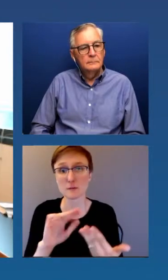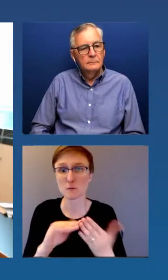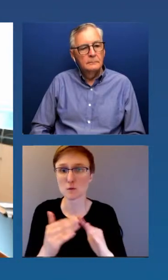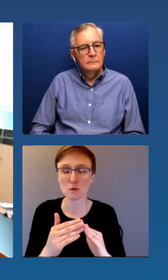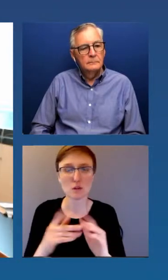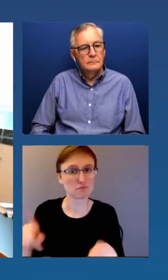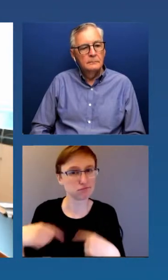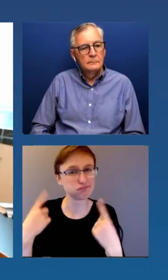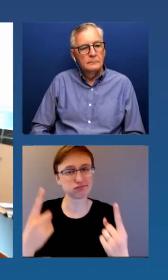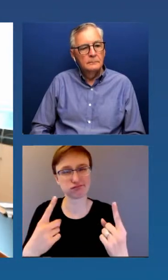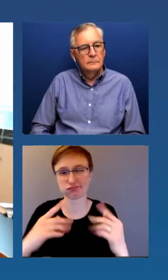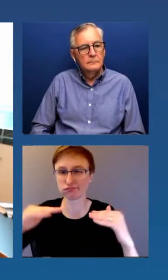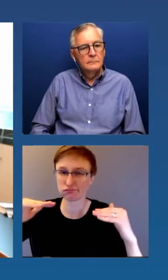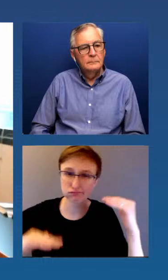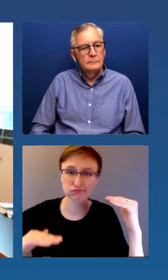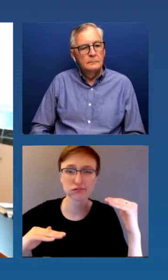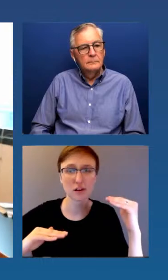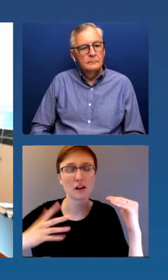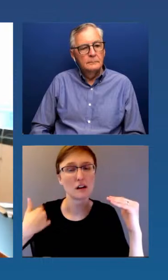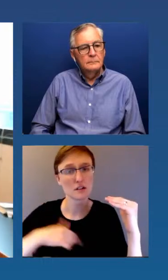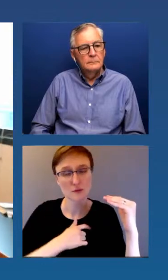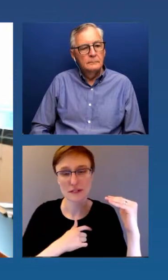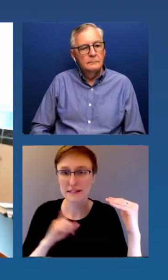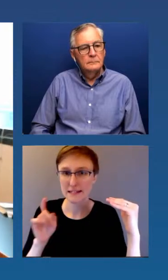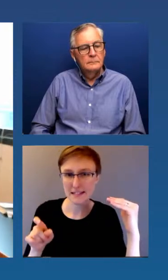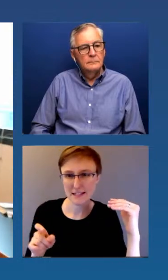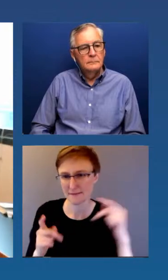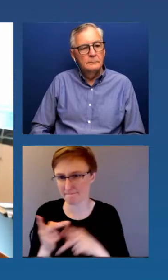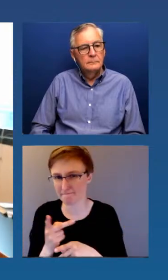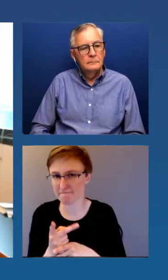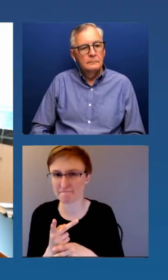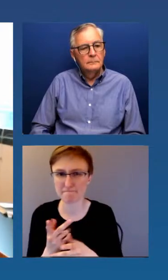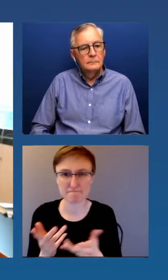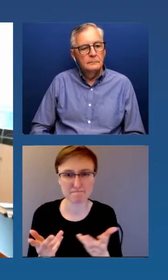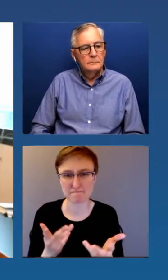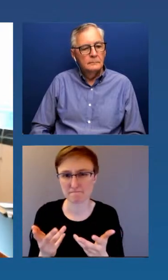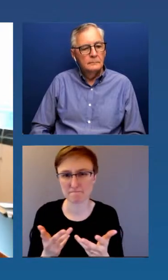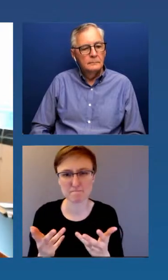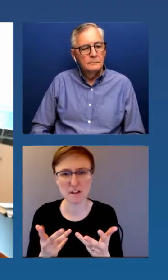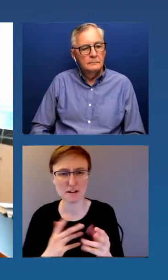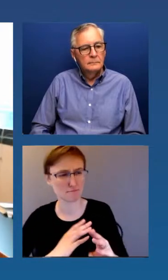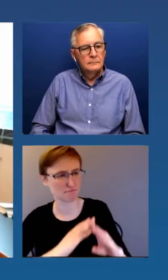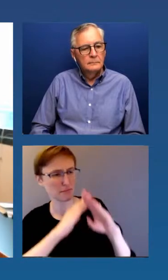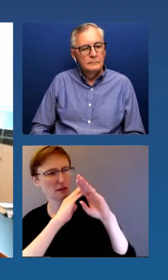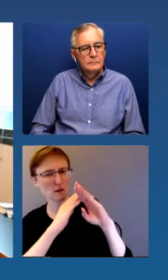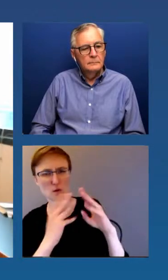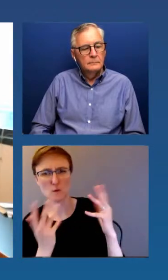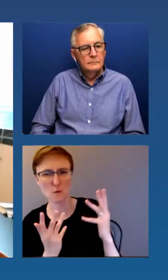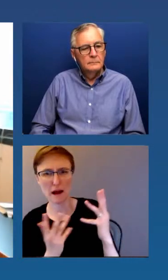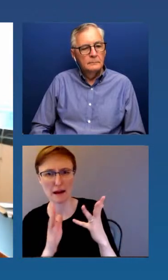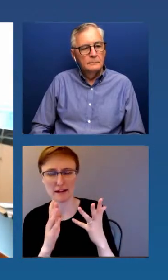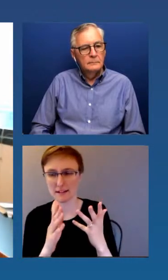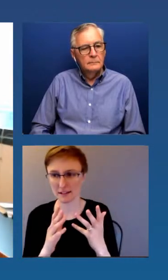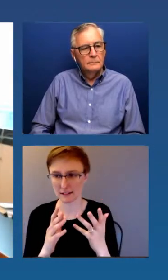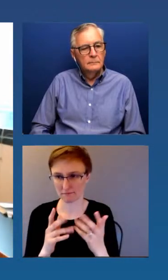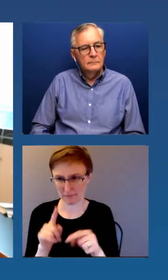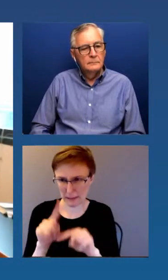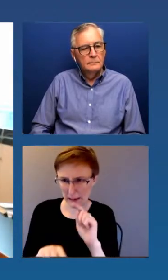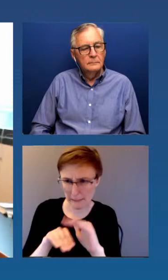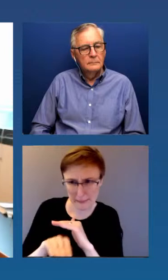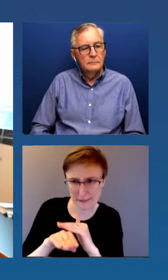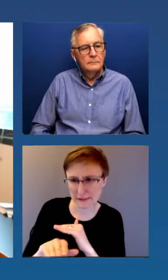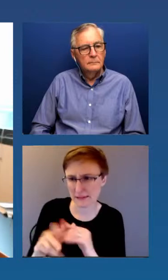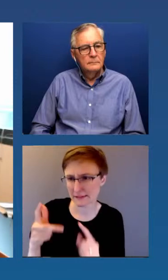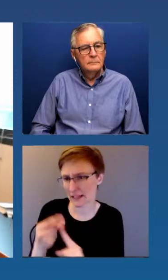incumbent upon us to find out what is it that is in your way of accessing a vaccine